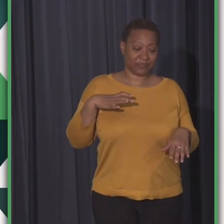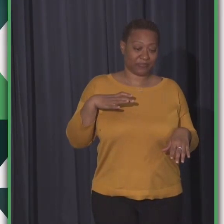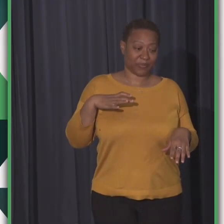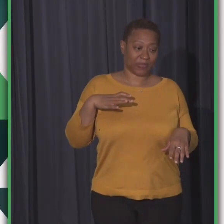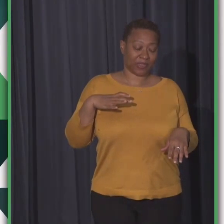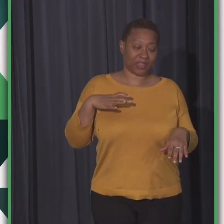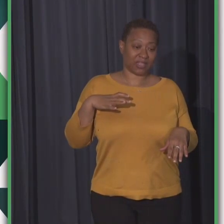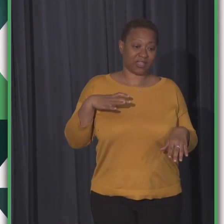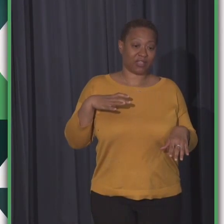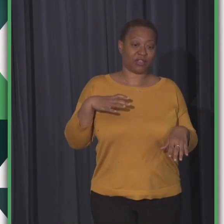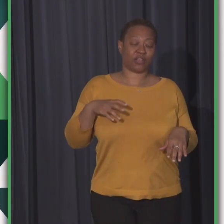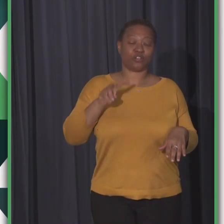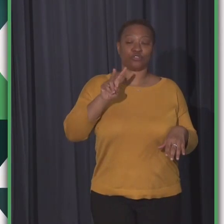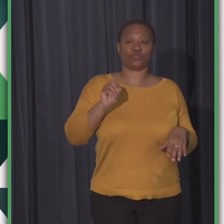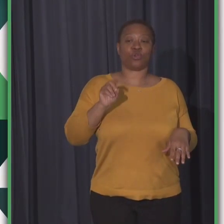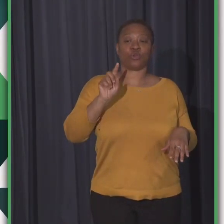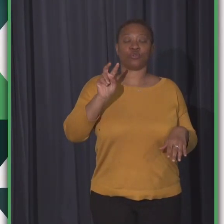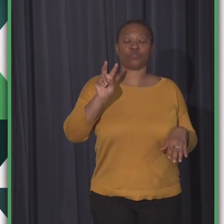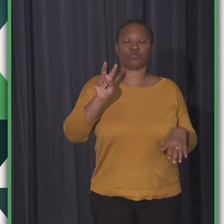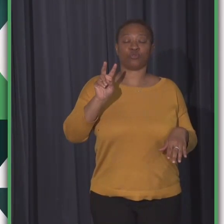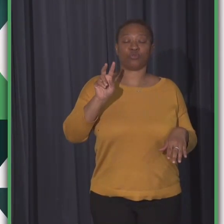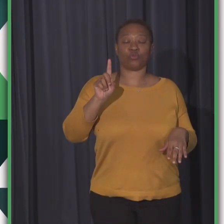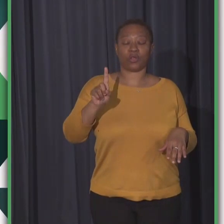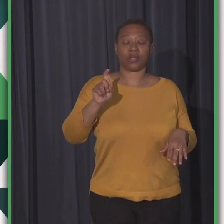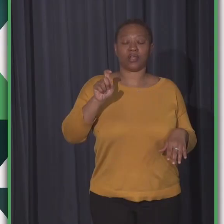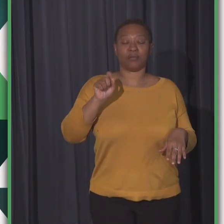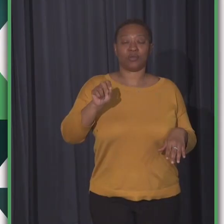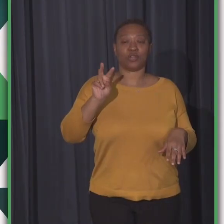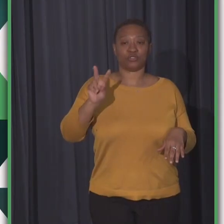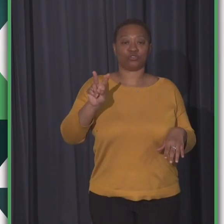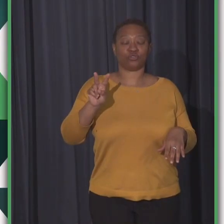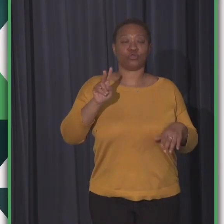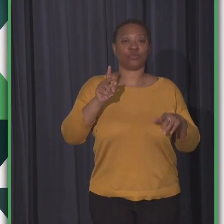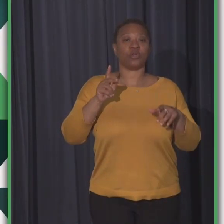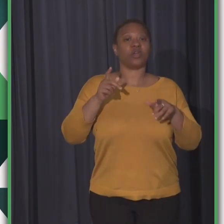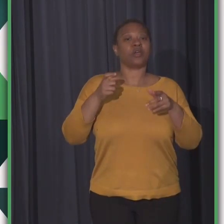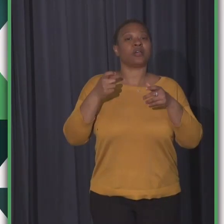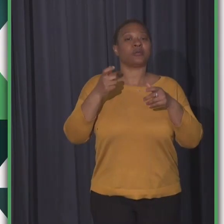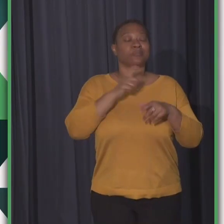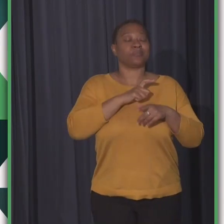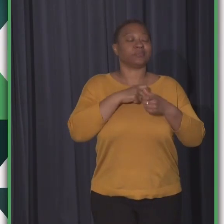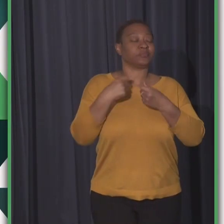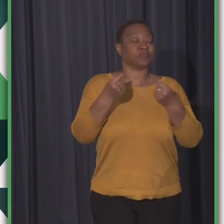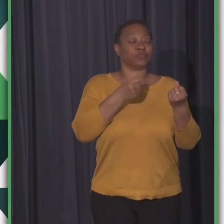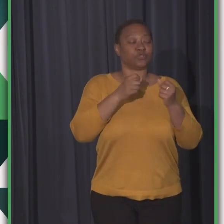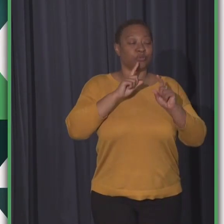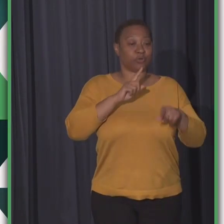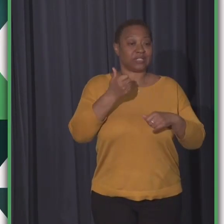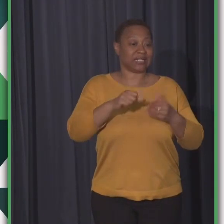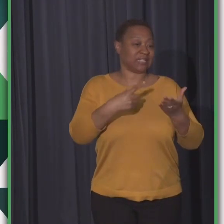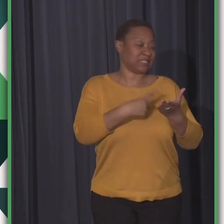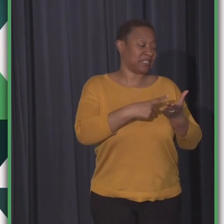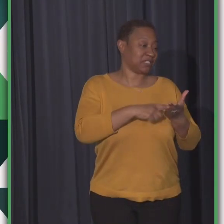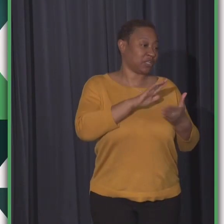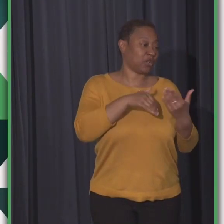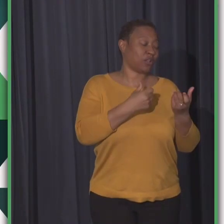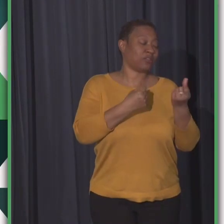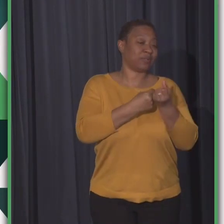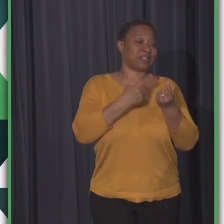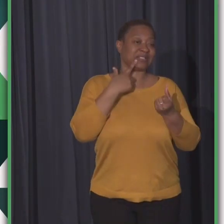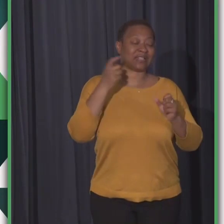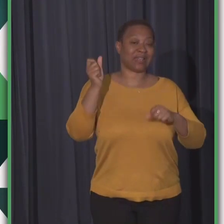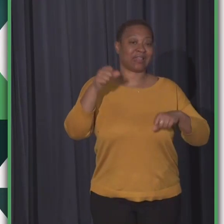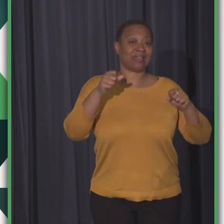the Director 201.2 patrol-related reports. Any discussion? All in favor, say